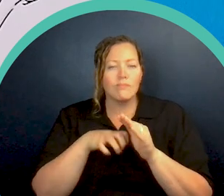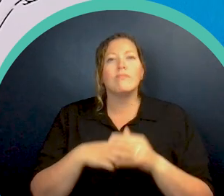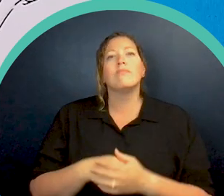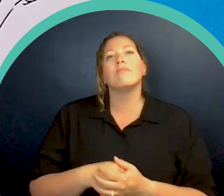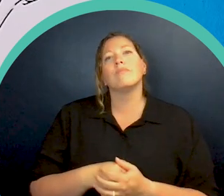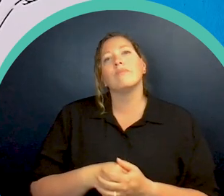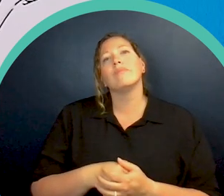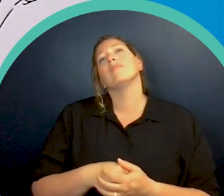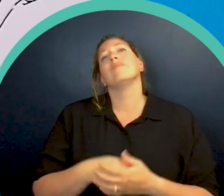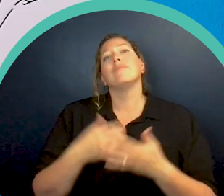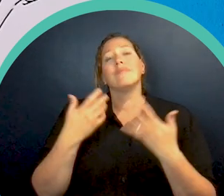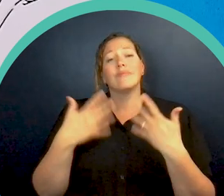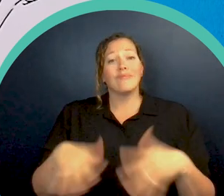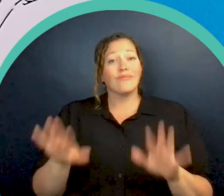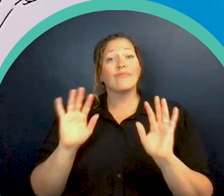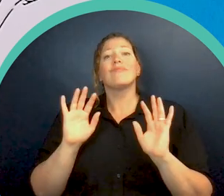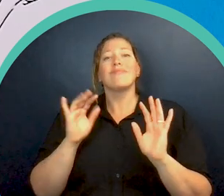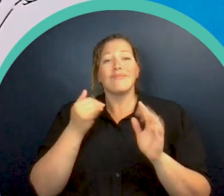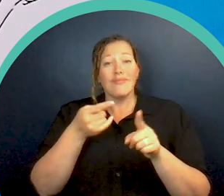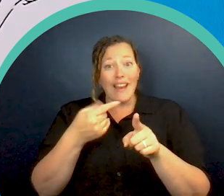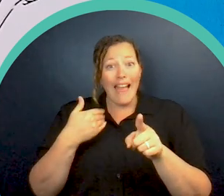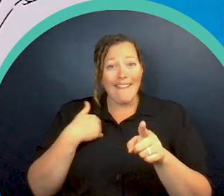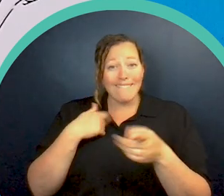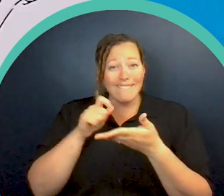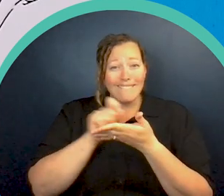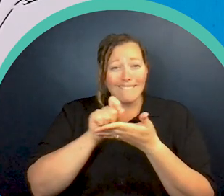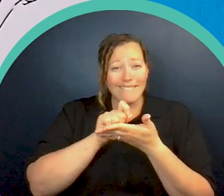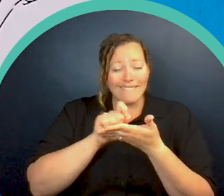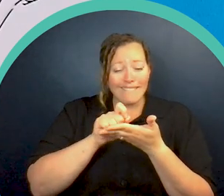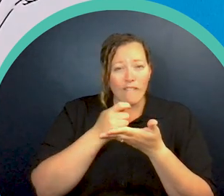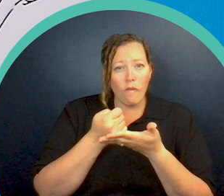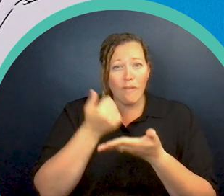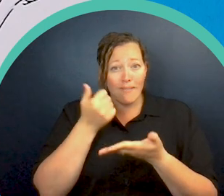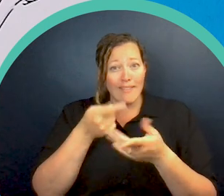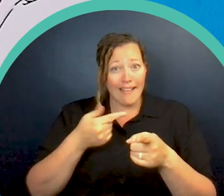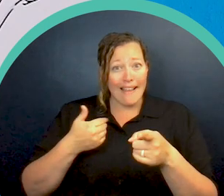and then I can go back through. You have an eraser,